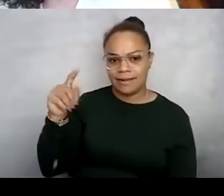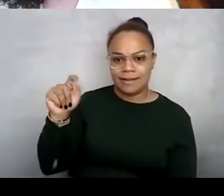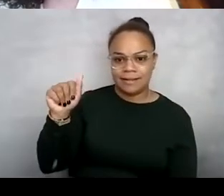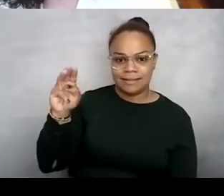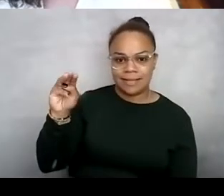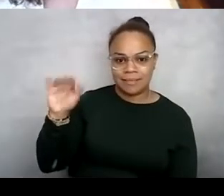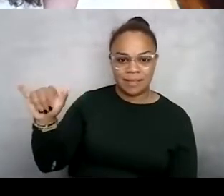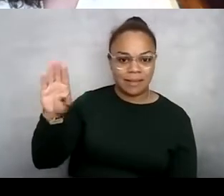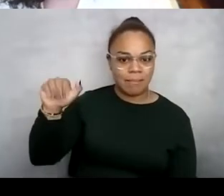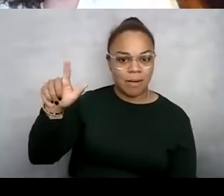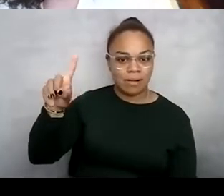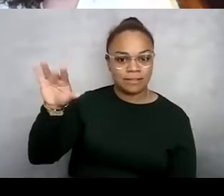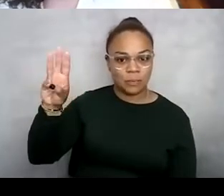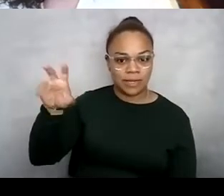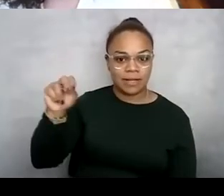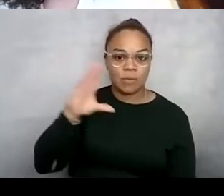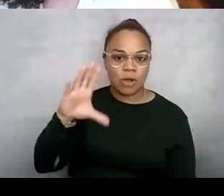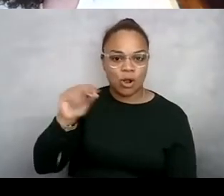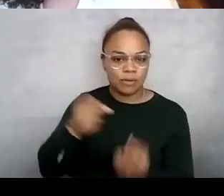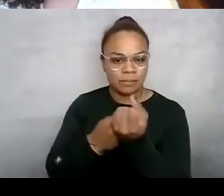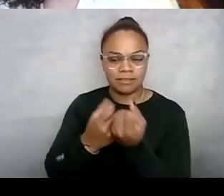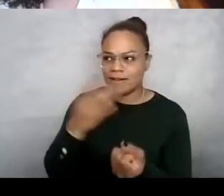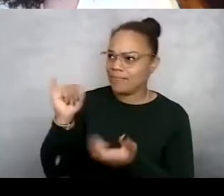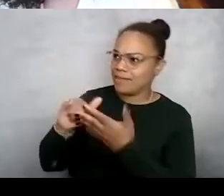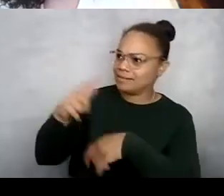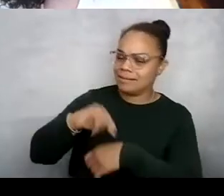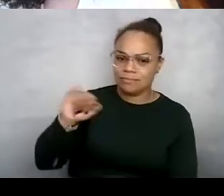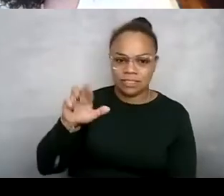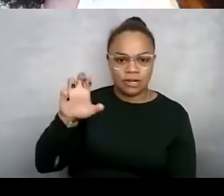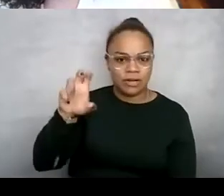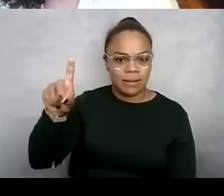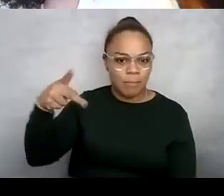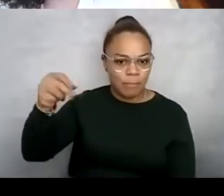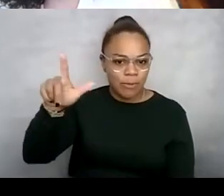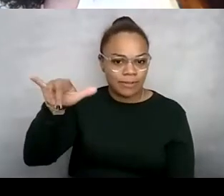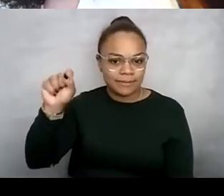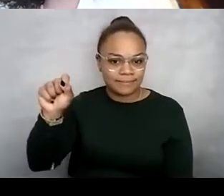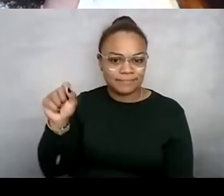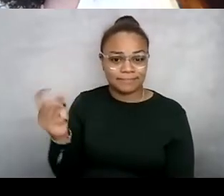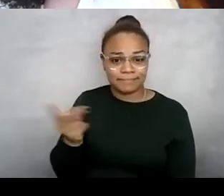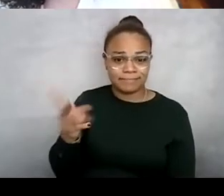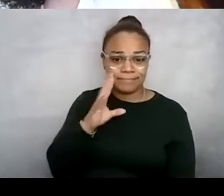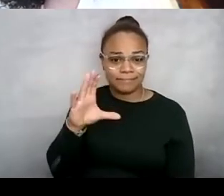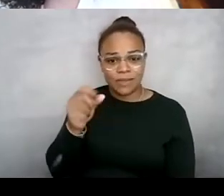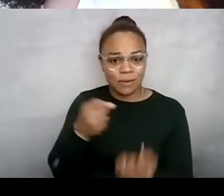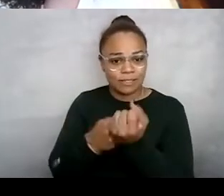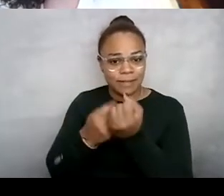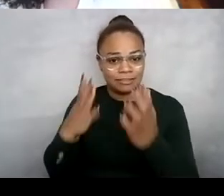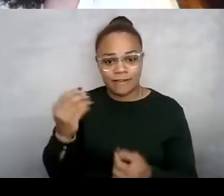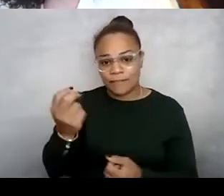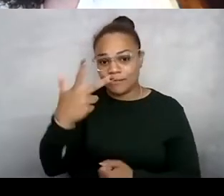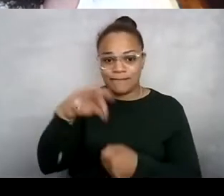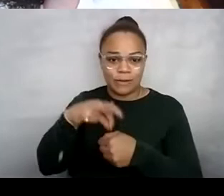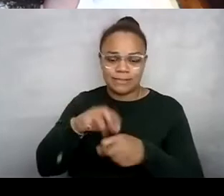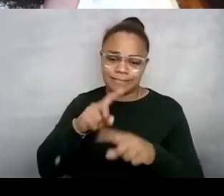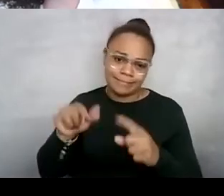co-sponsor it. And at the time, Jared Polis. So we've got 2 co-sponsors, a sponsor, and 3 votes. Well, that's not quite